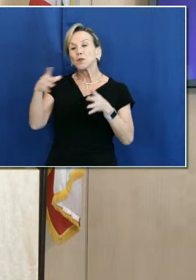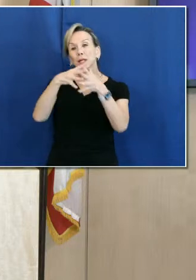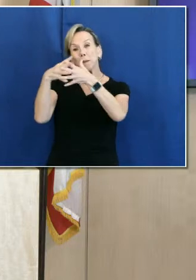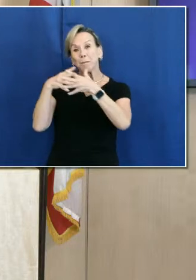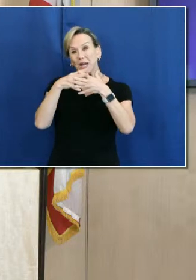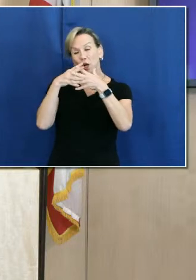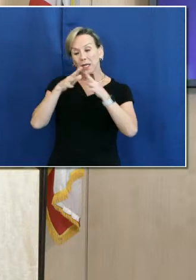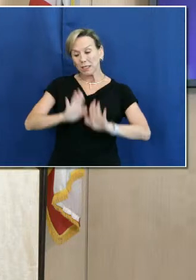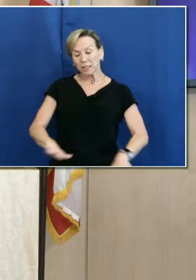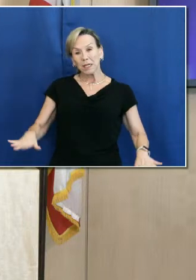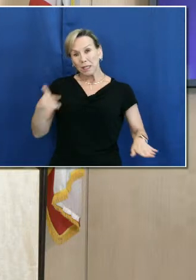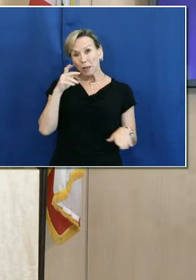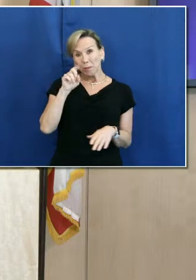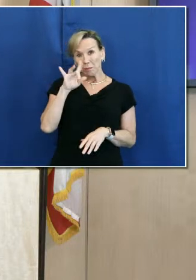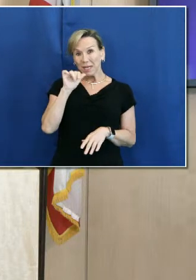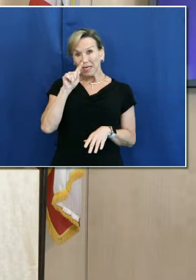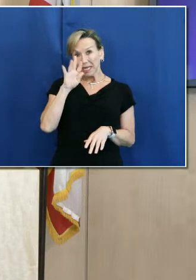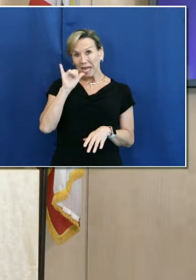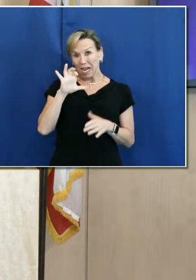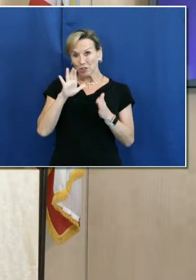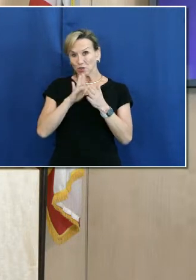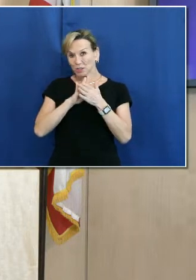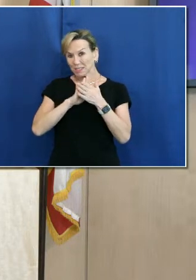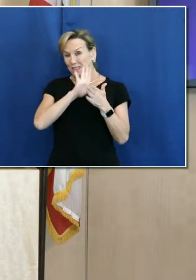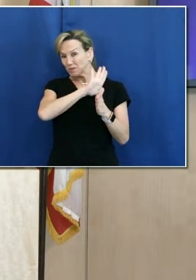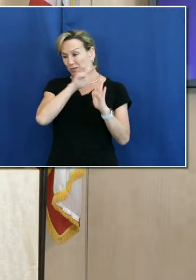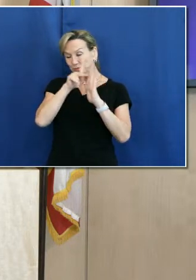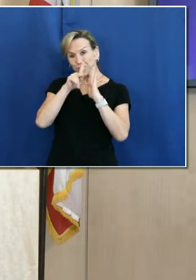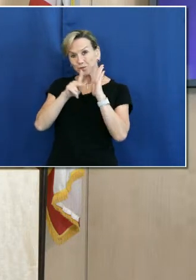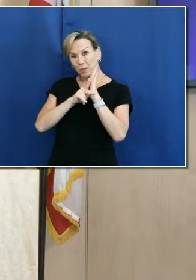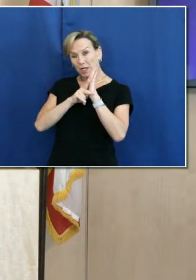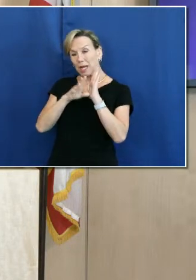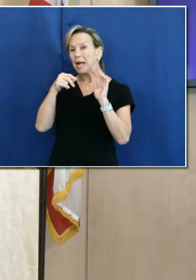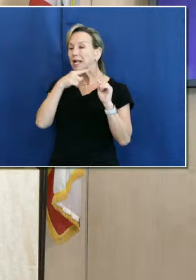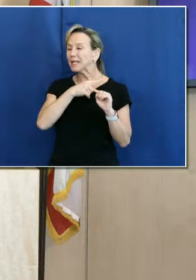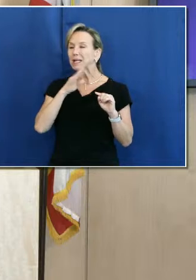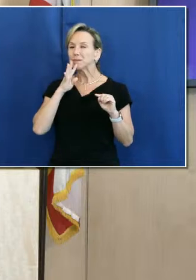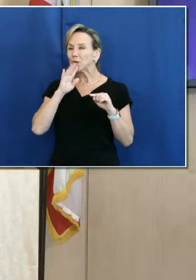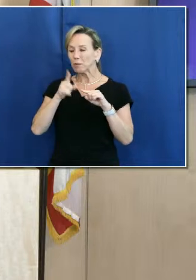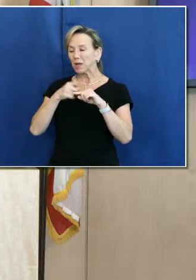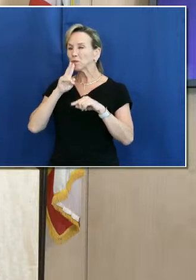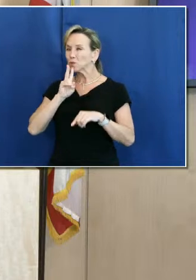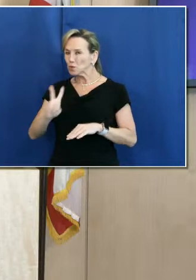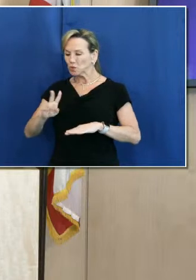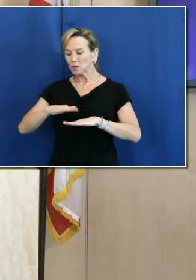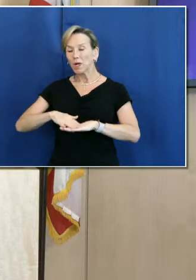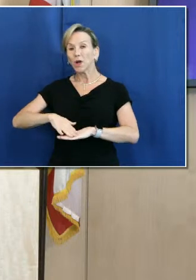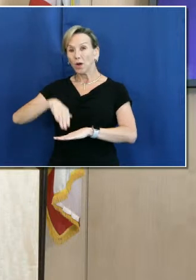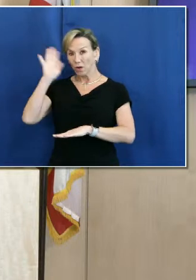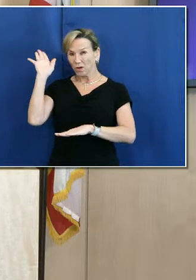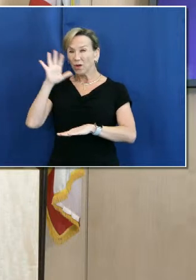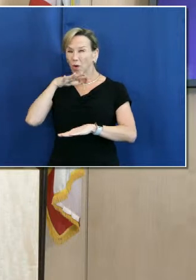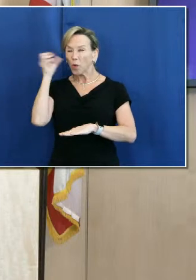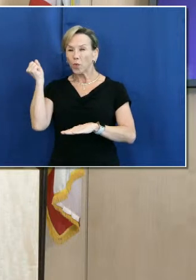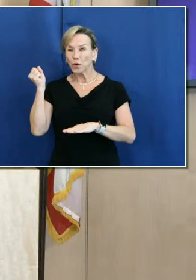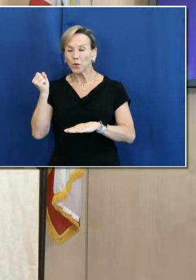recommends face coverings for all individuals 2 years of age and older. The state